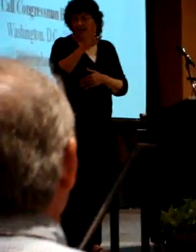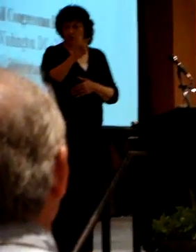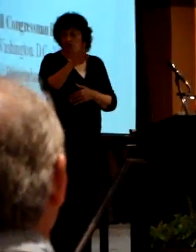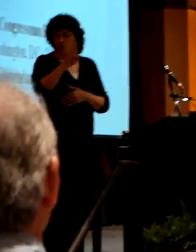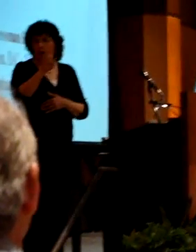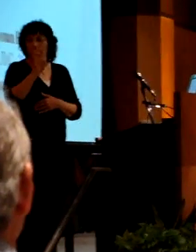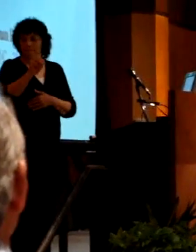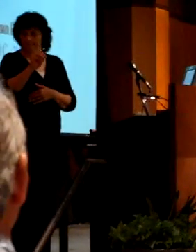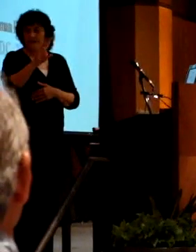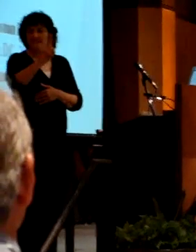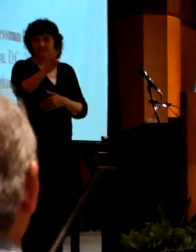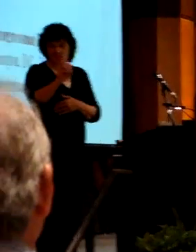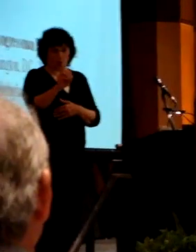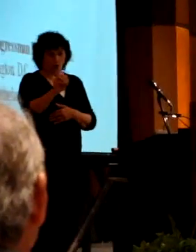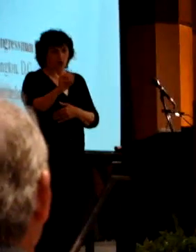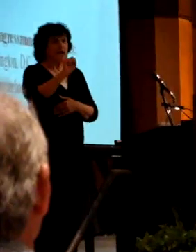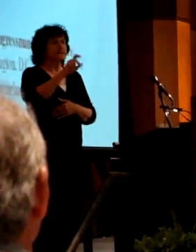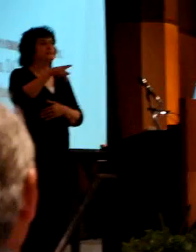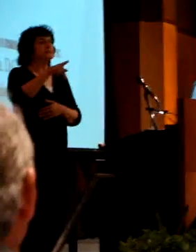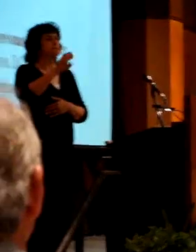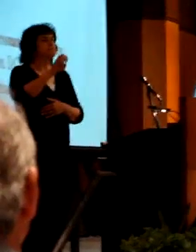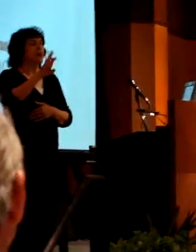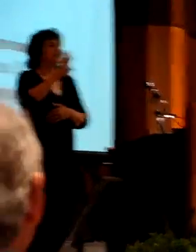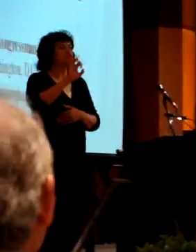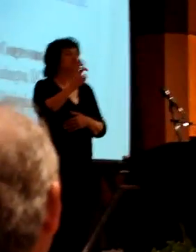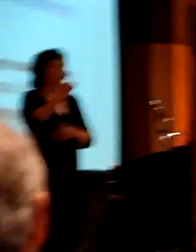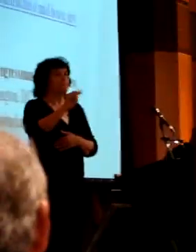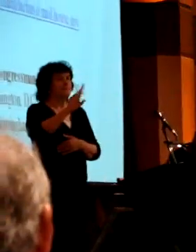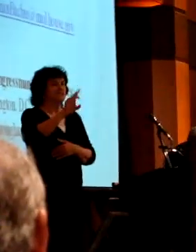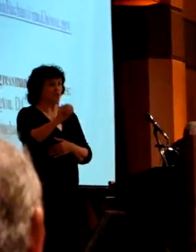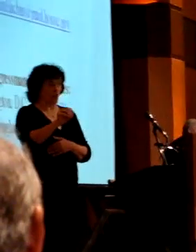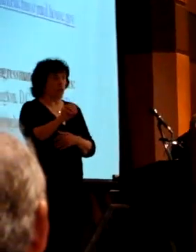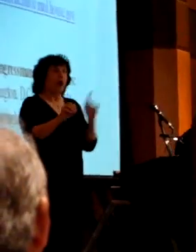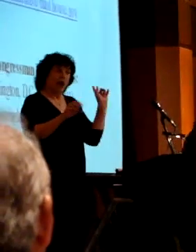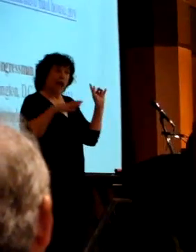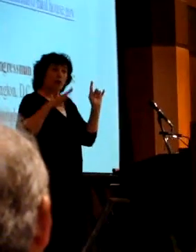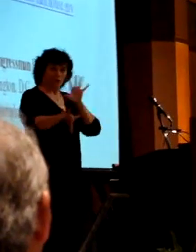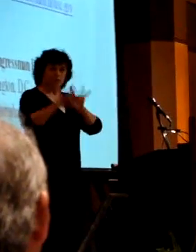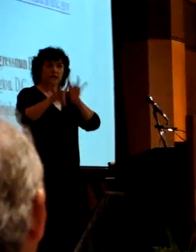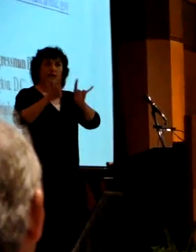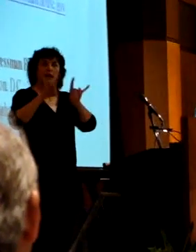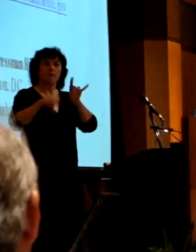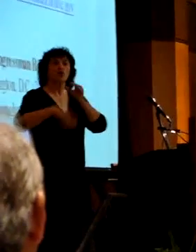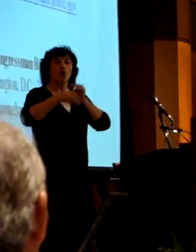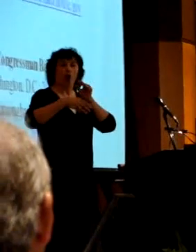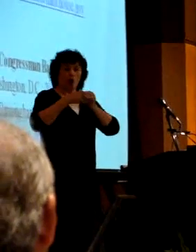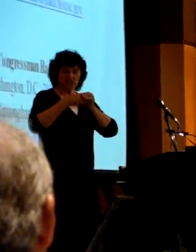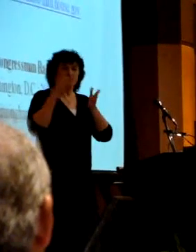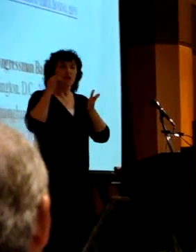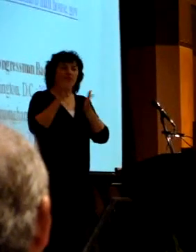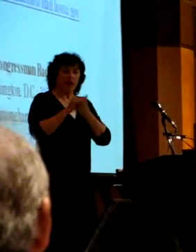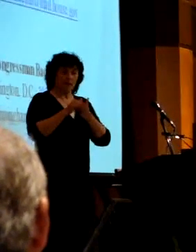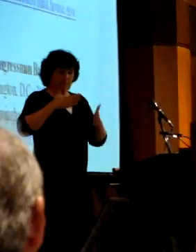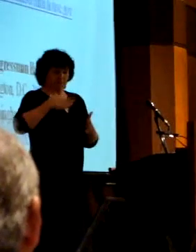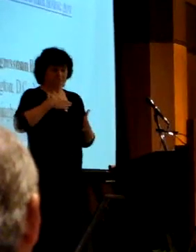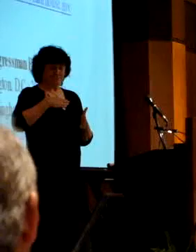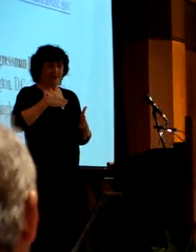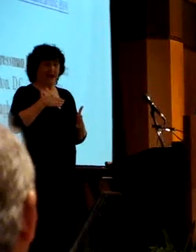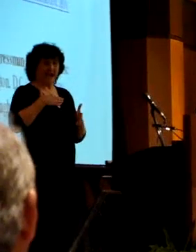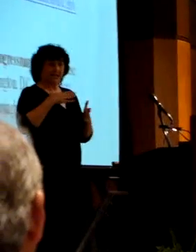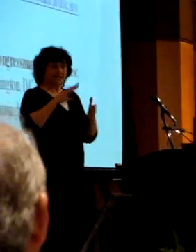And we are picking up the cost of that. You know, we're picking it up. But Massachusetts found that